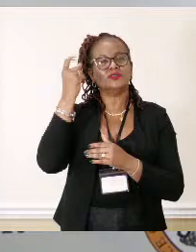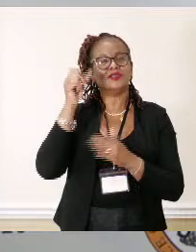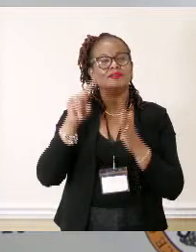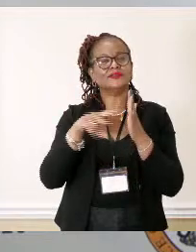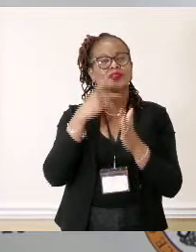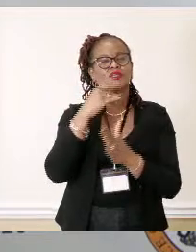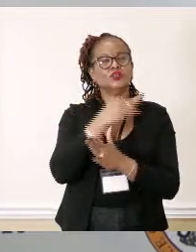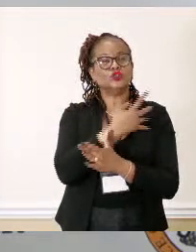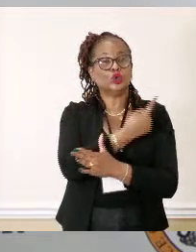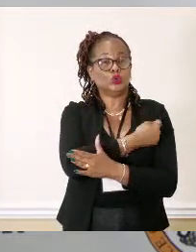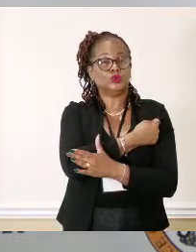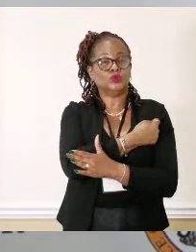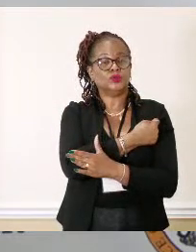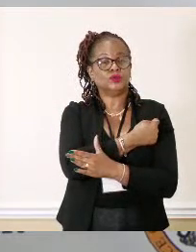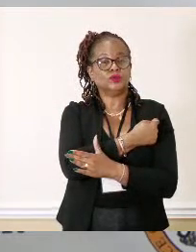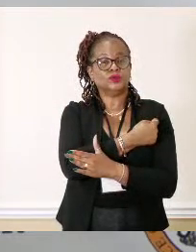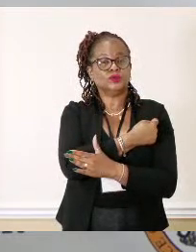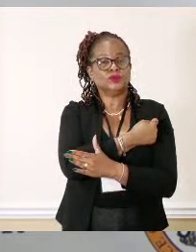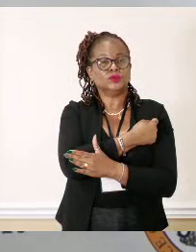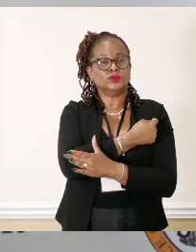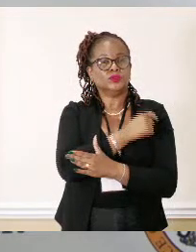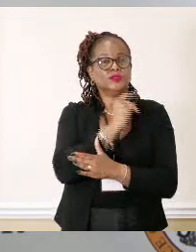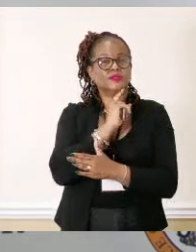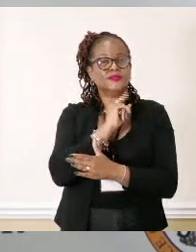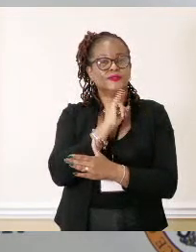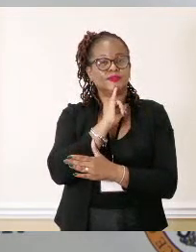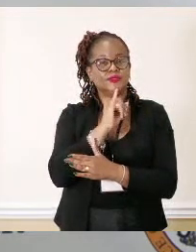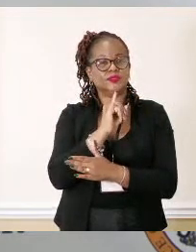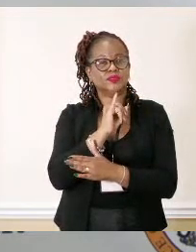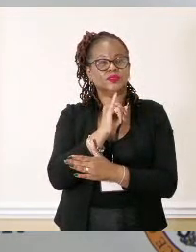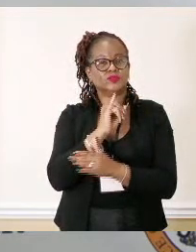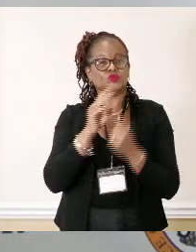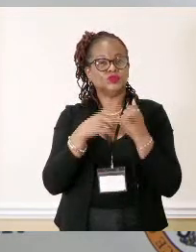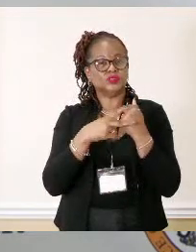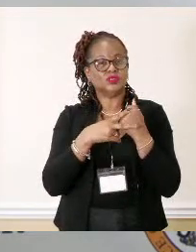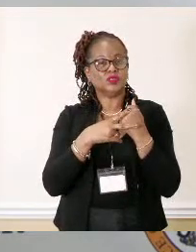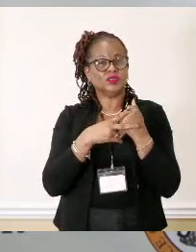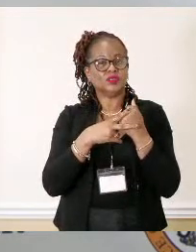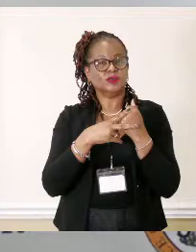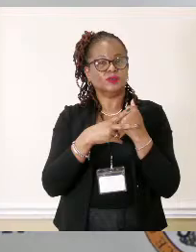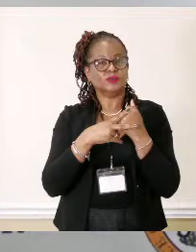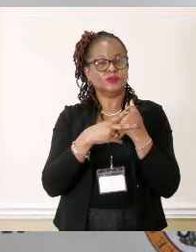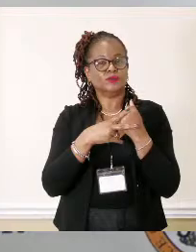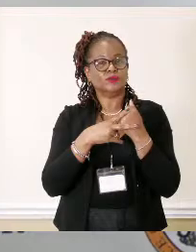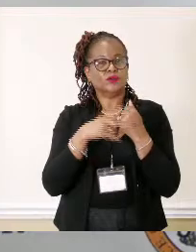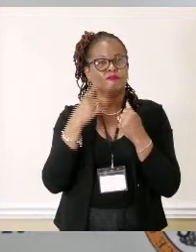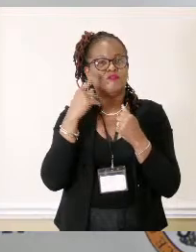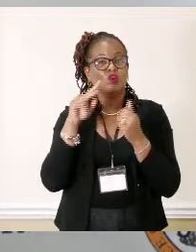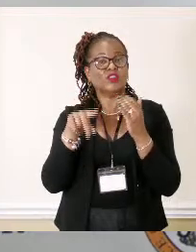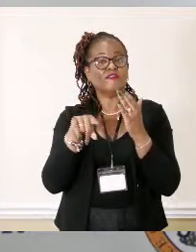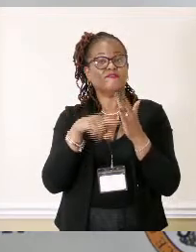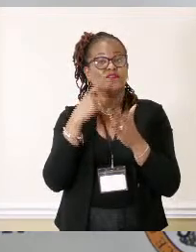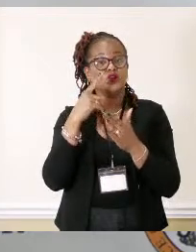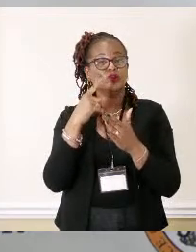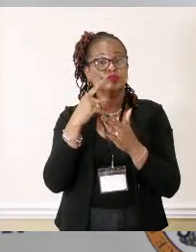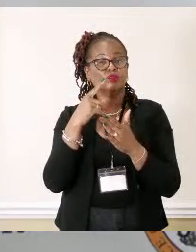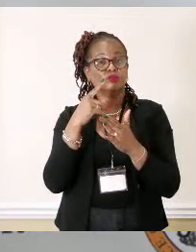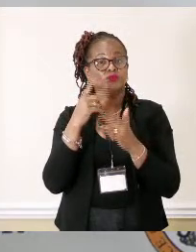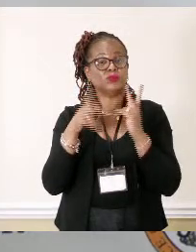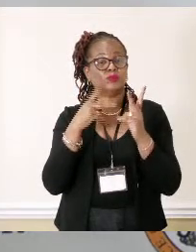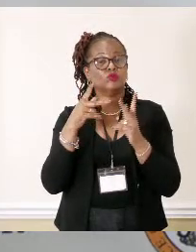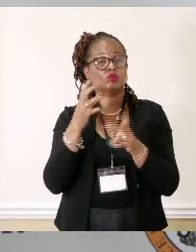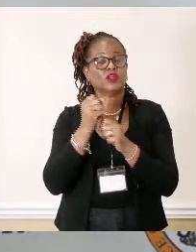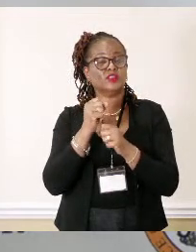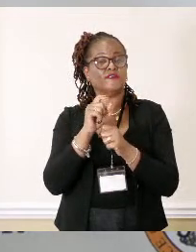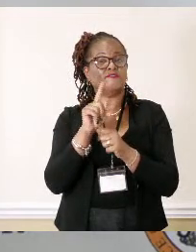second dose of the vaccine has or is being reserved for recipients of the first dose. I may have to confirm that. But if that's the case, then